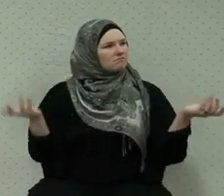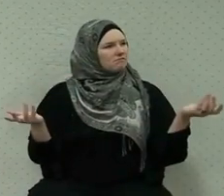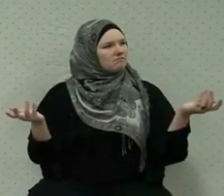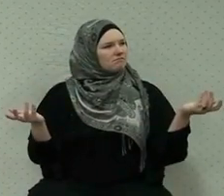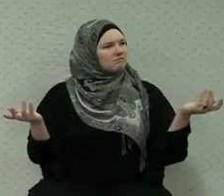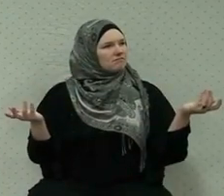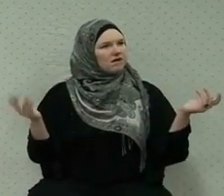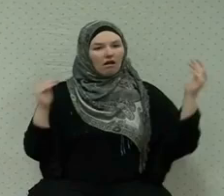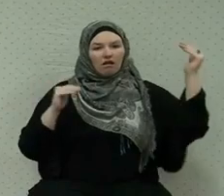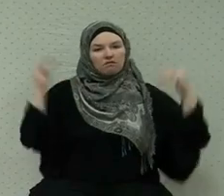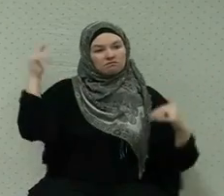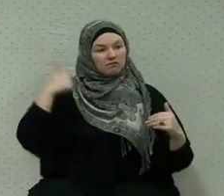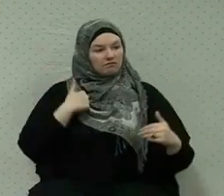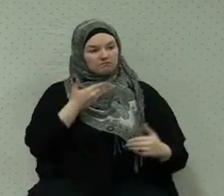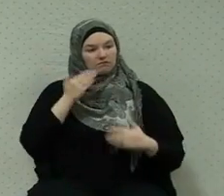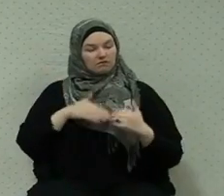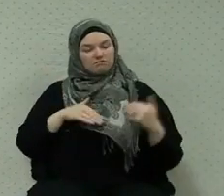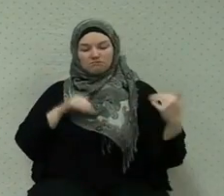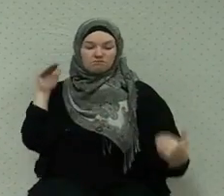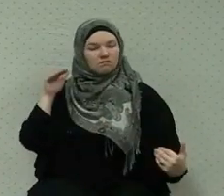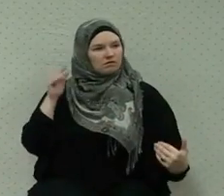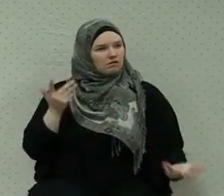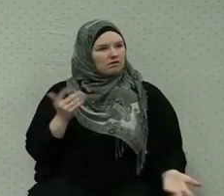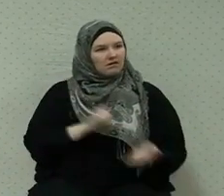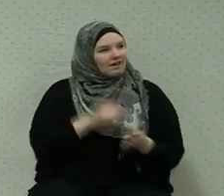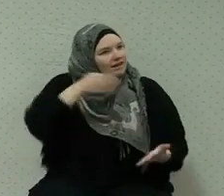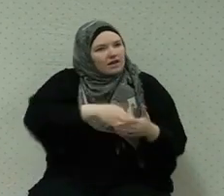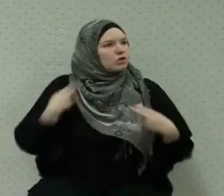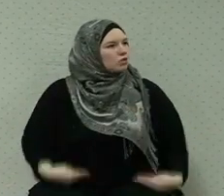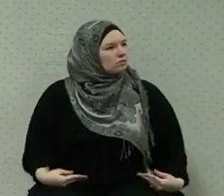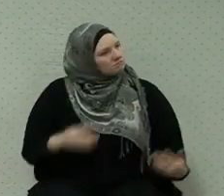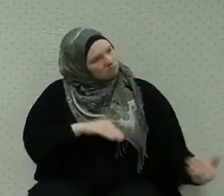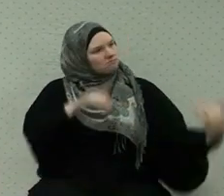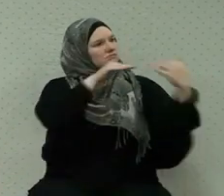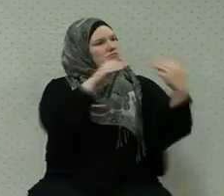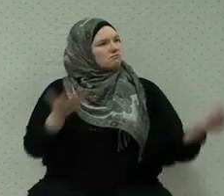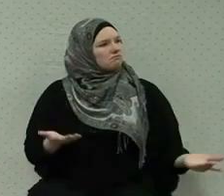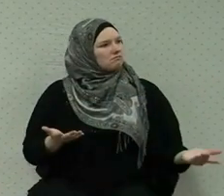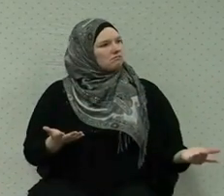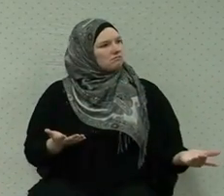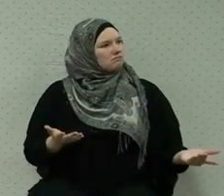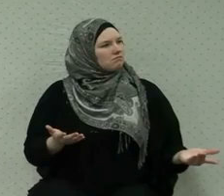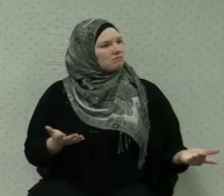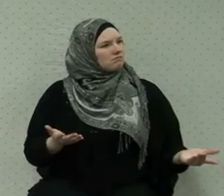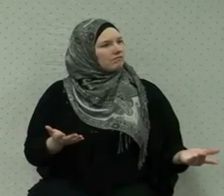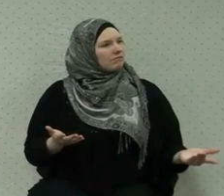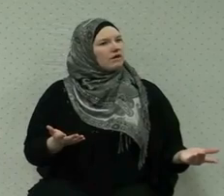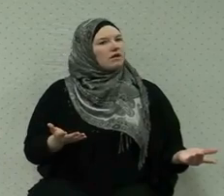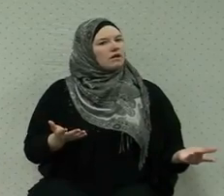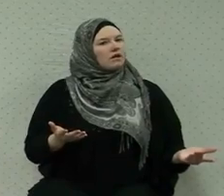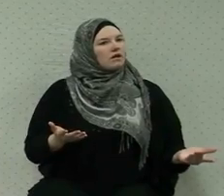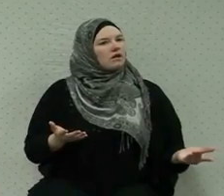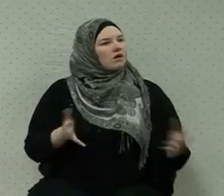a human. The Quran, as I always say, does not tell us do not kill each